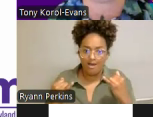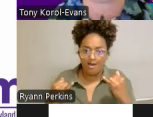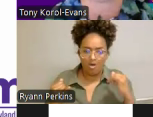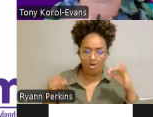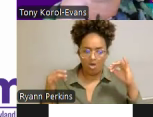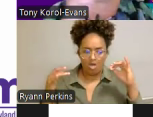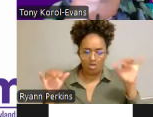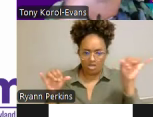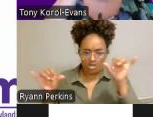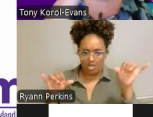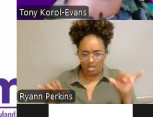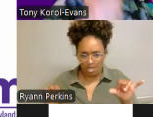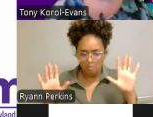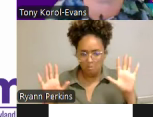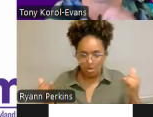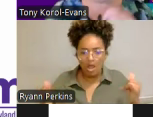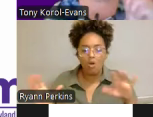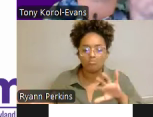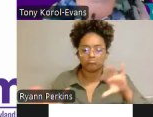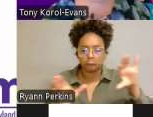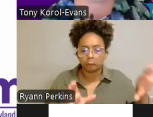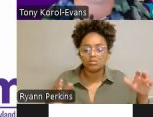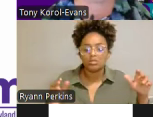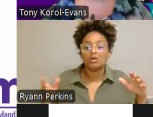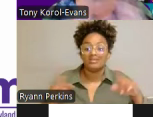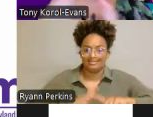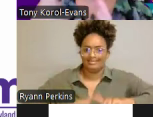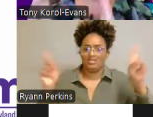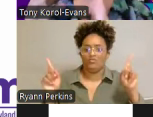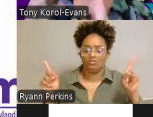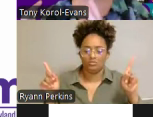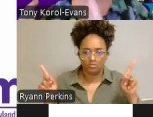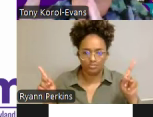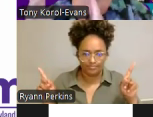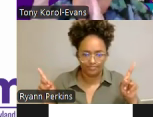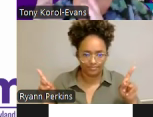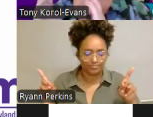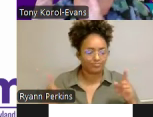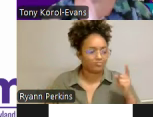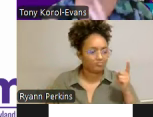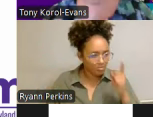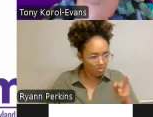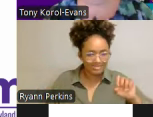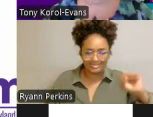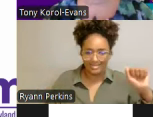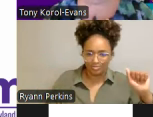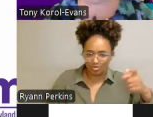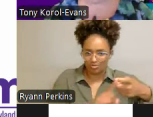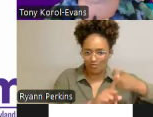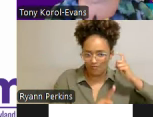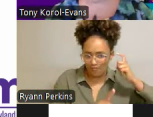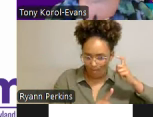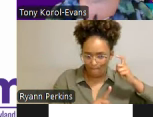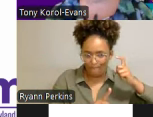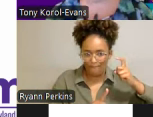sexual assault from somebody that was a stranger or maybe an acquaintance, as opposed to somebody who was an intimate partner?